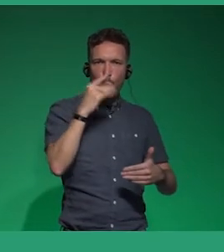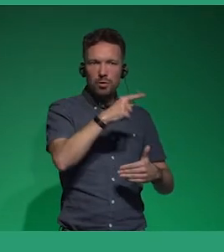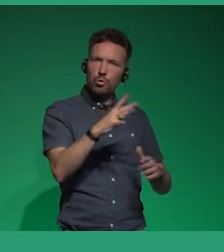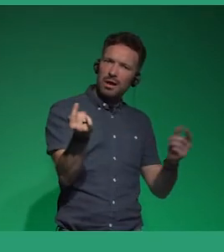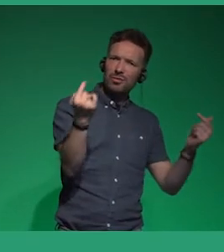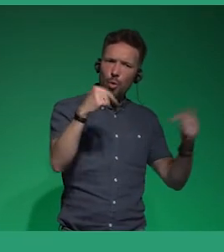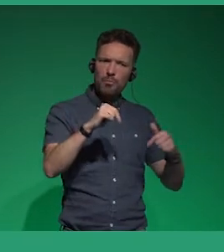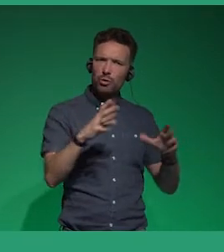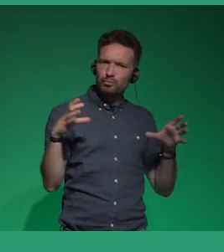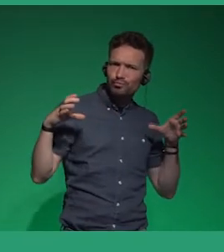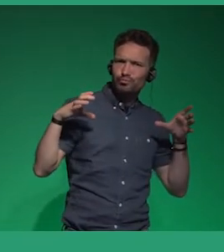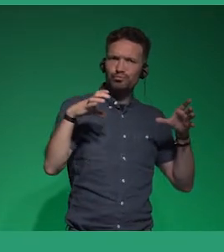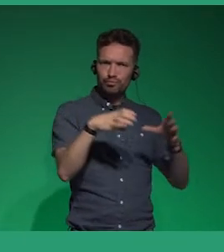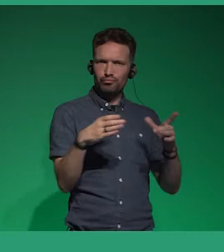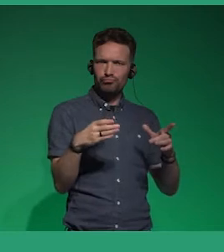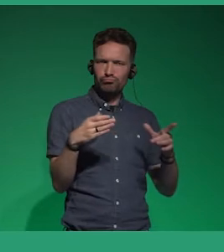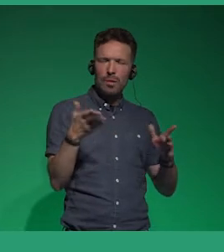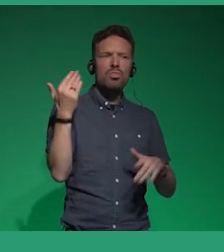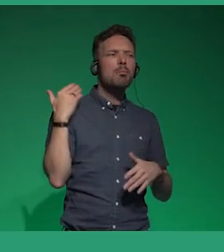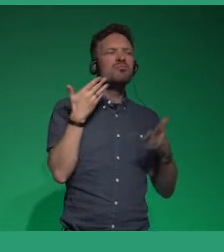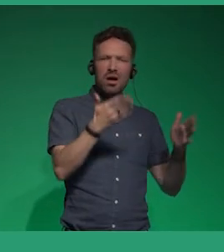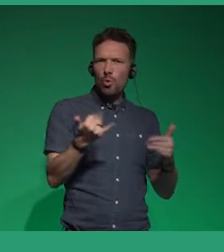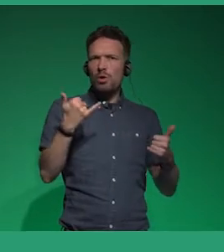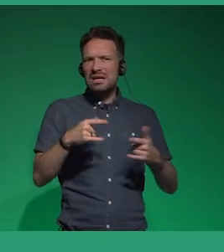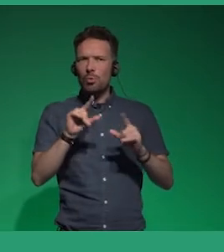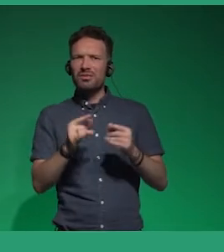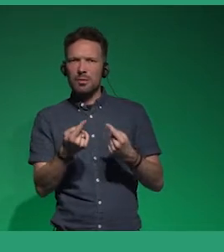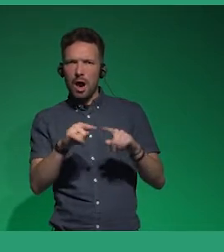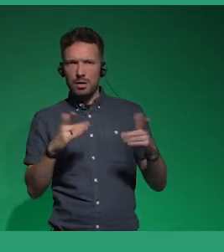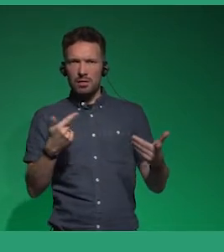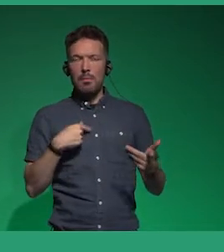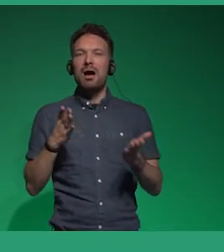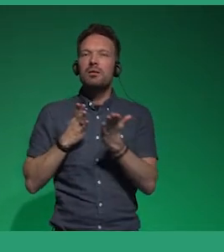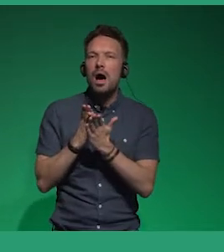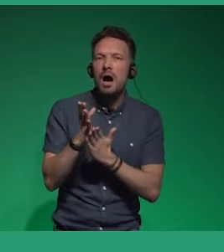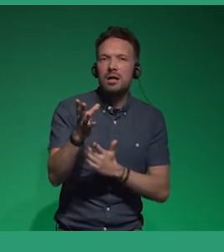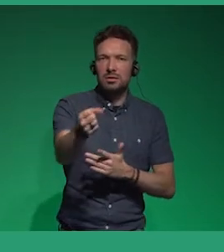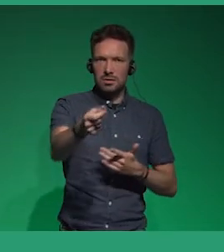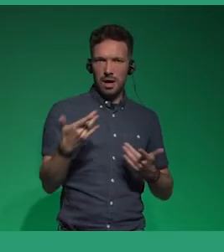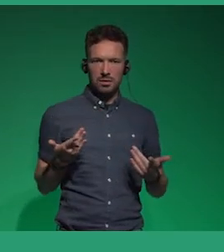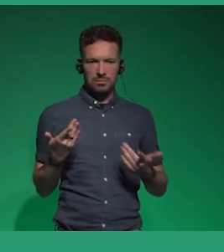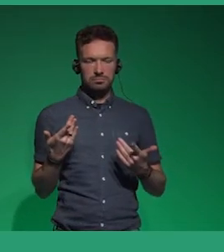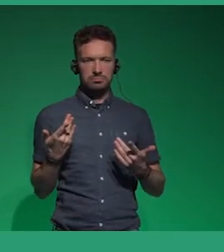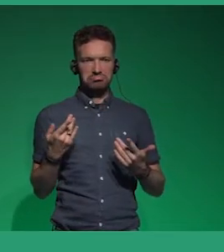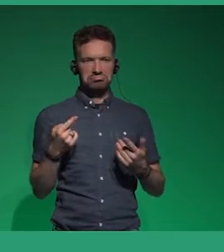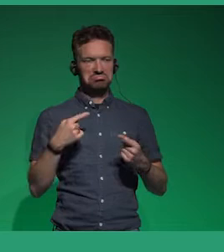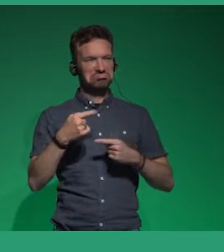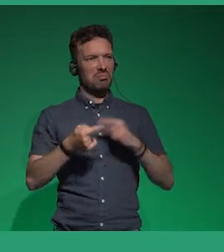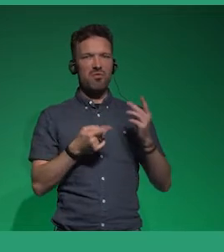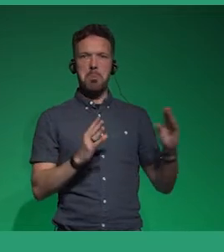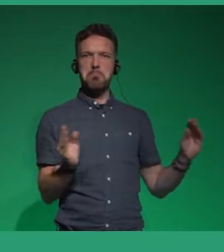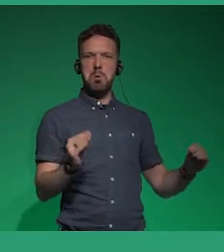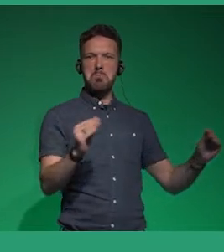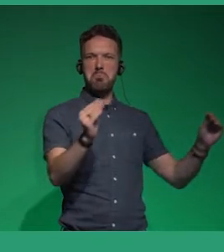can only be sustainable if we take the whole value chain into account and also think